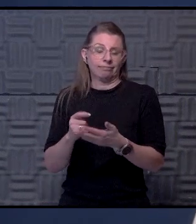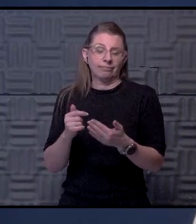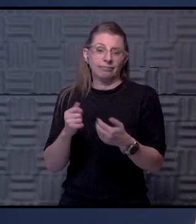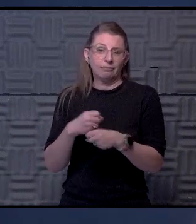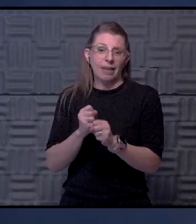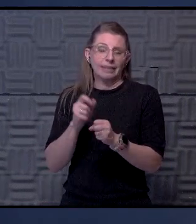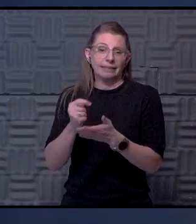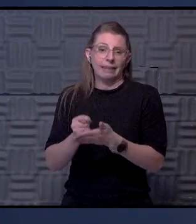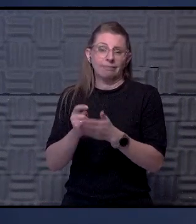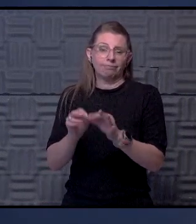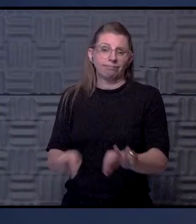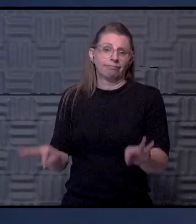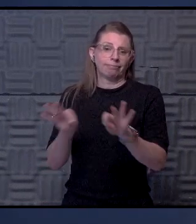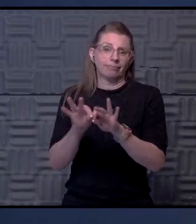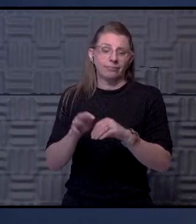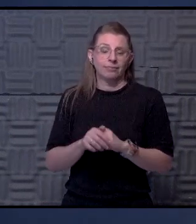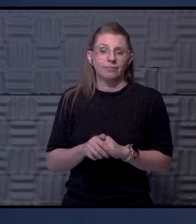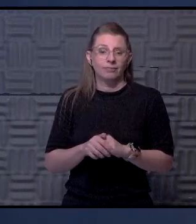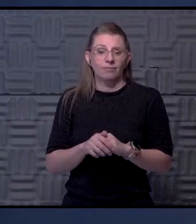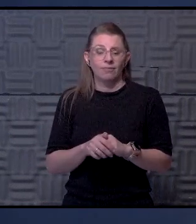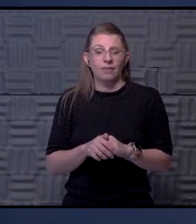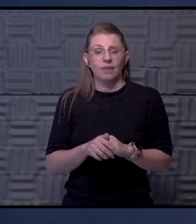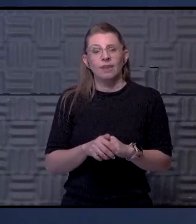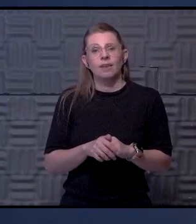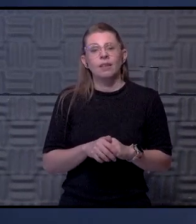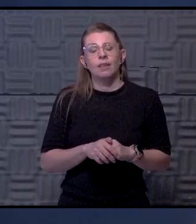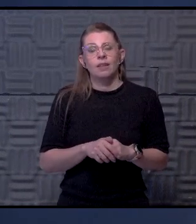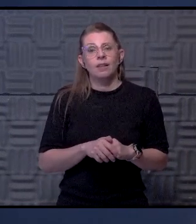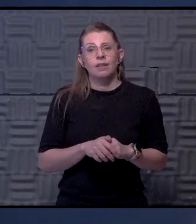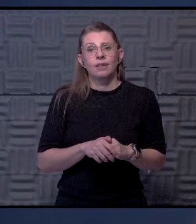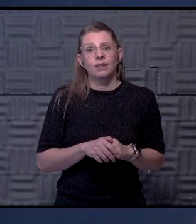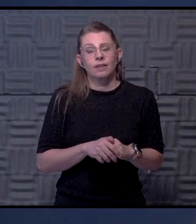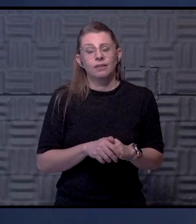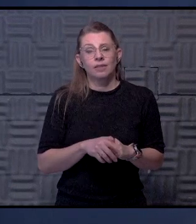really add to our toolbox and armamentarium